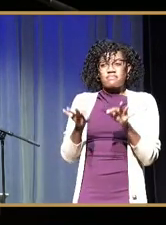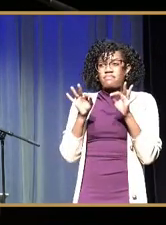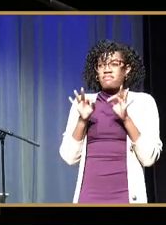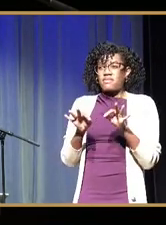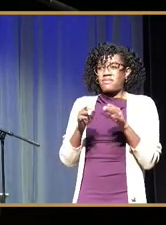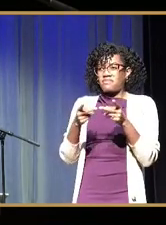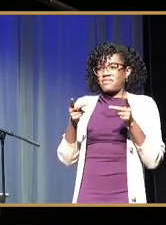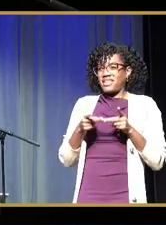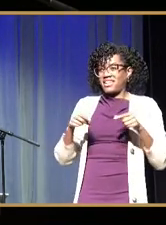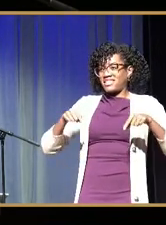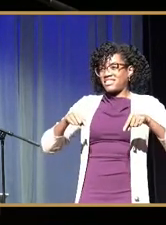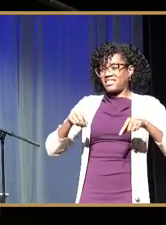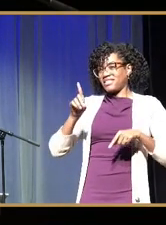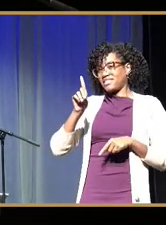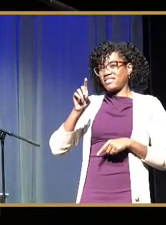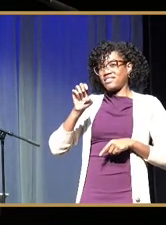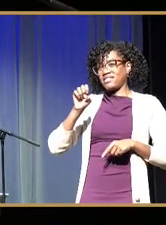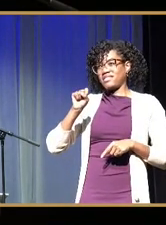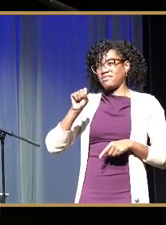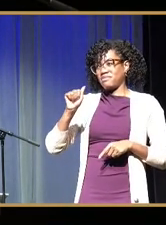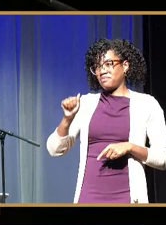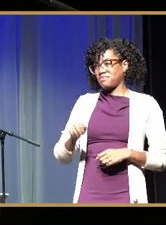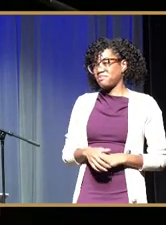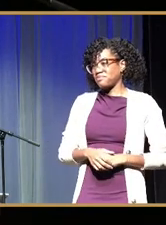than Ellington.